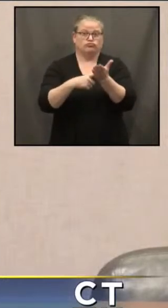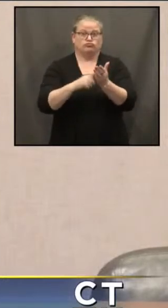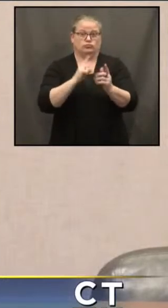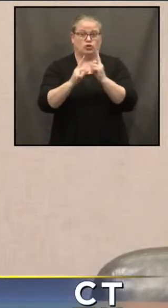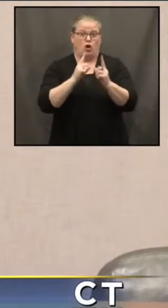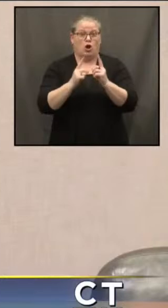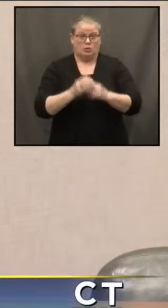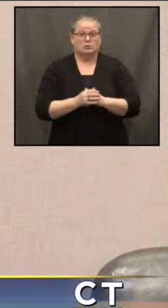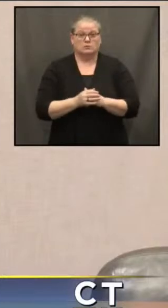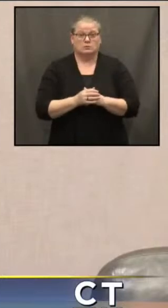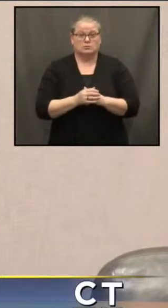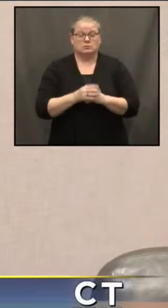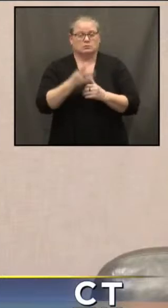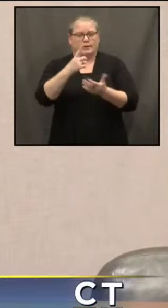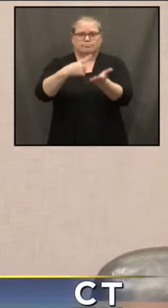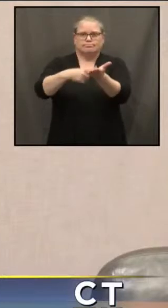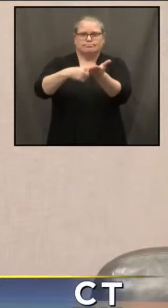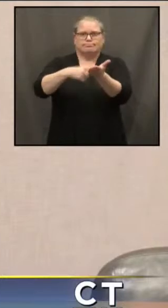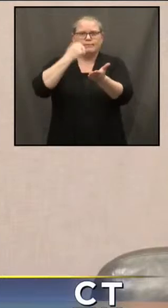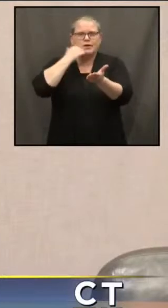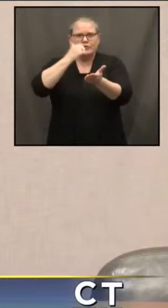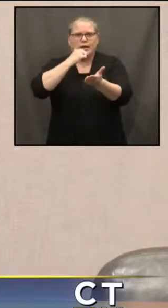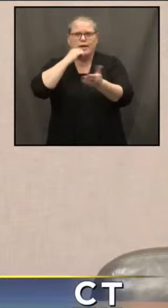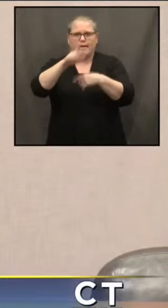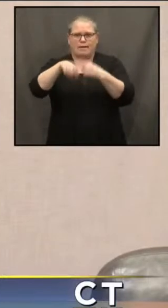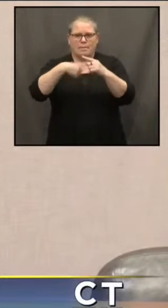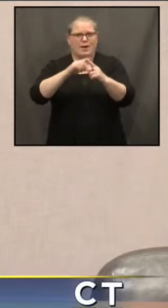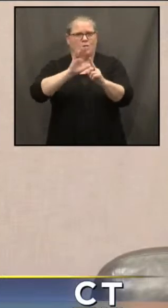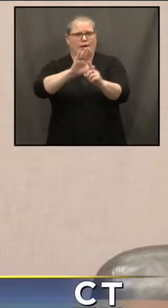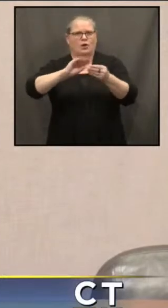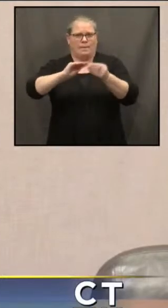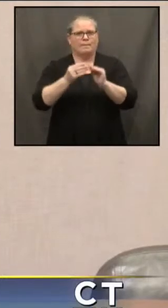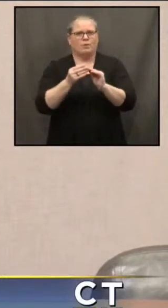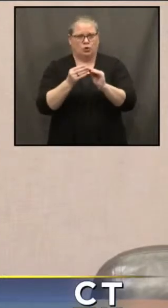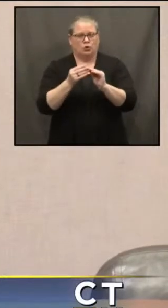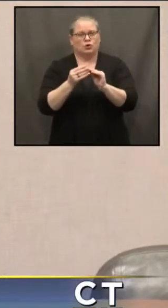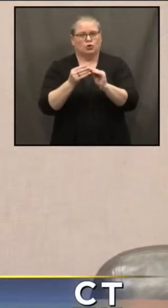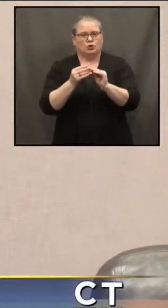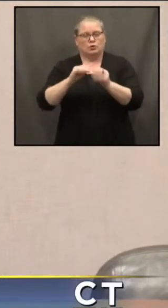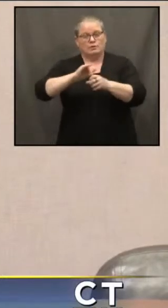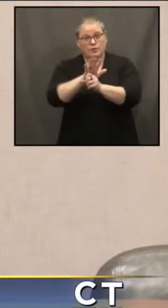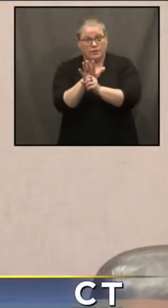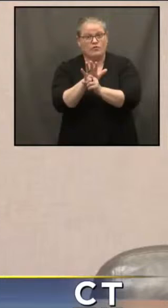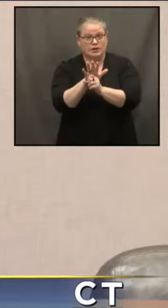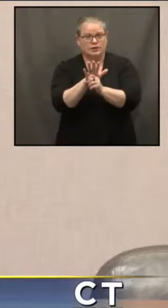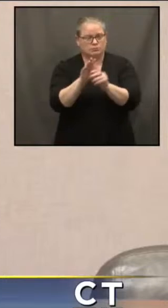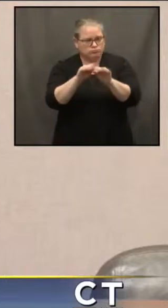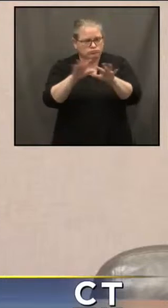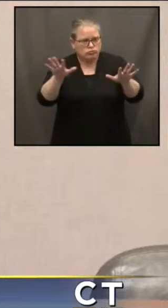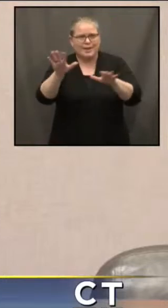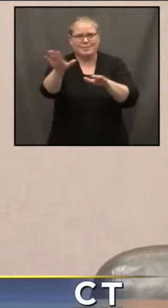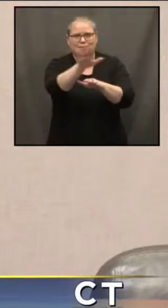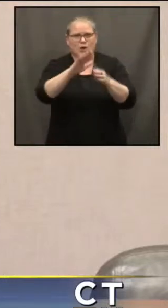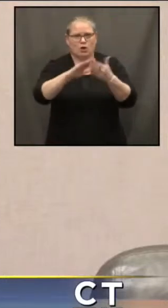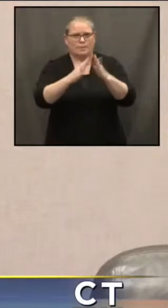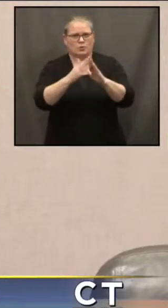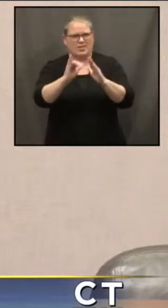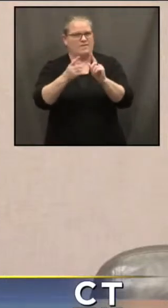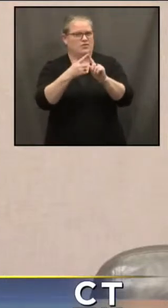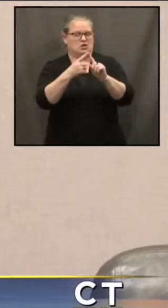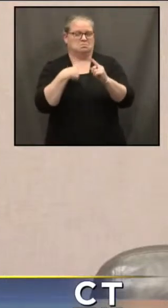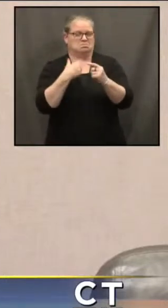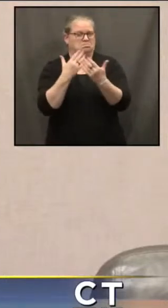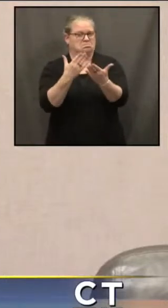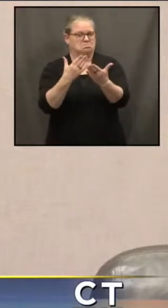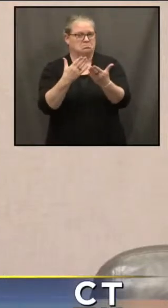on a regular basis about the status of the virus in their community on a regular basis. So that's the first thing I would